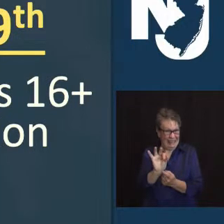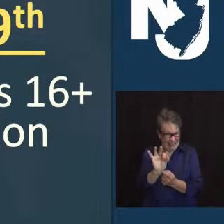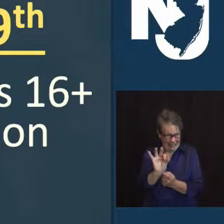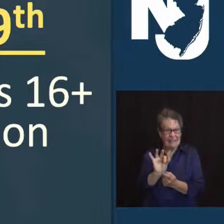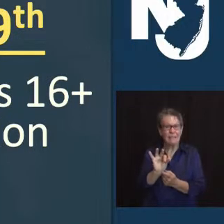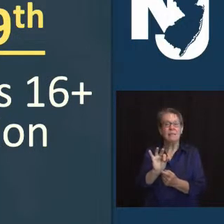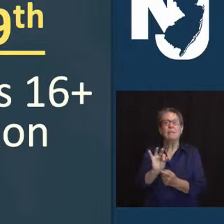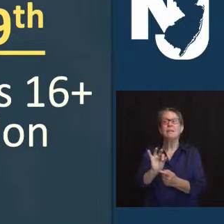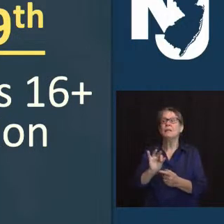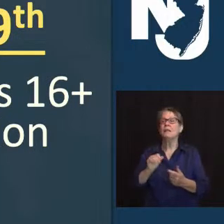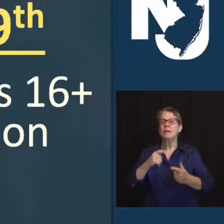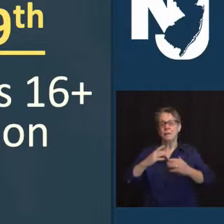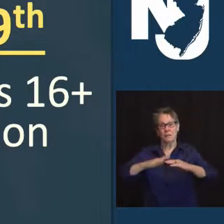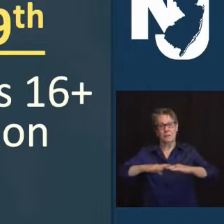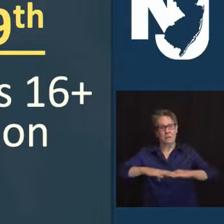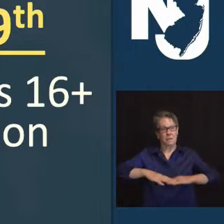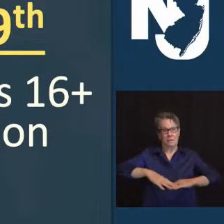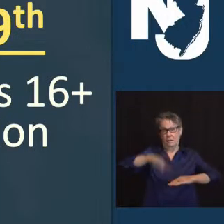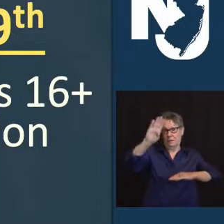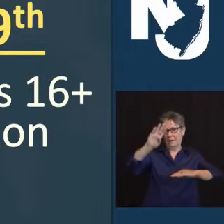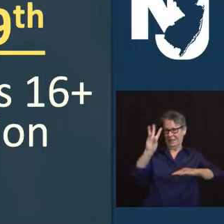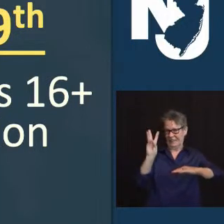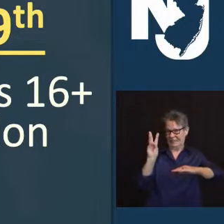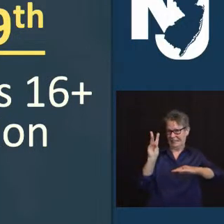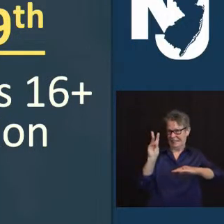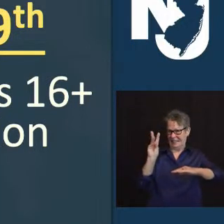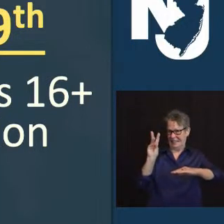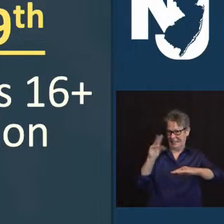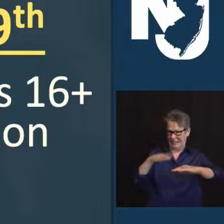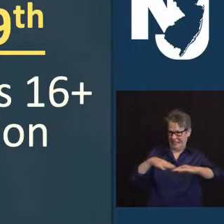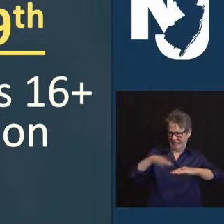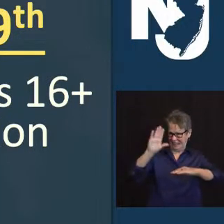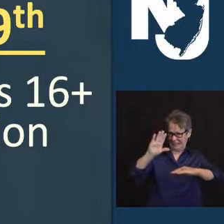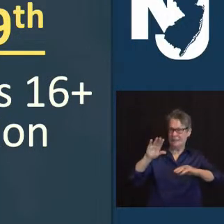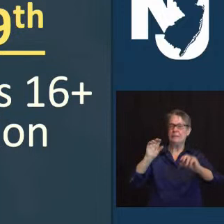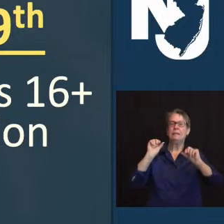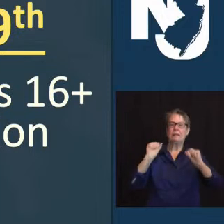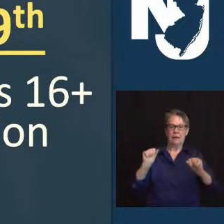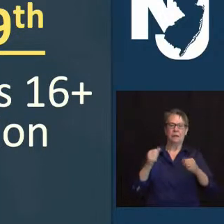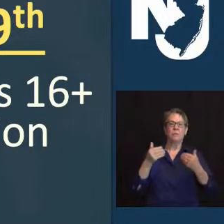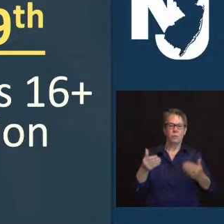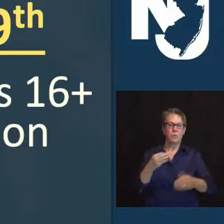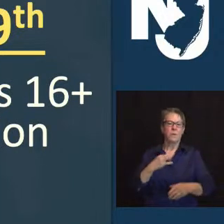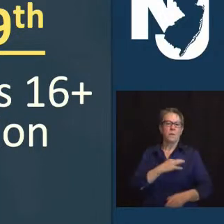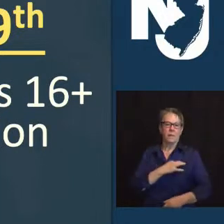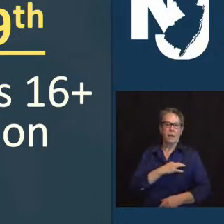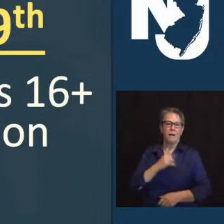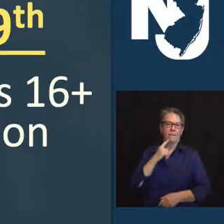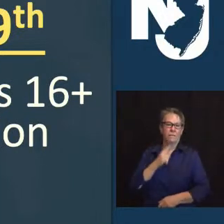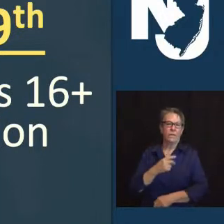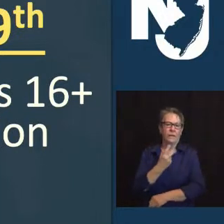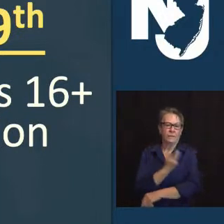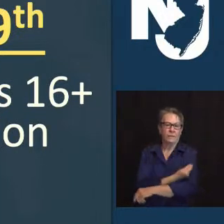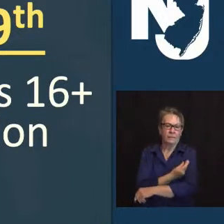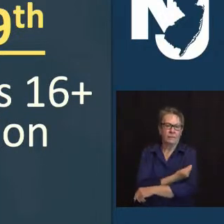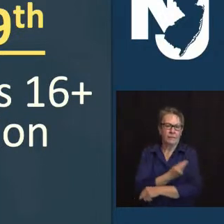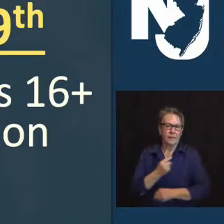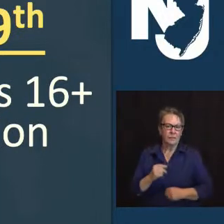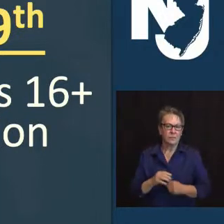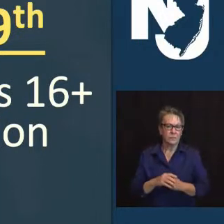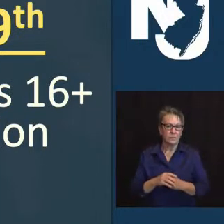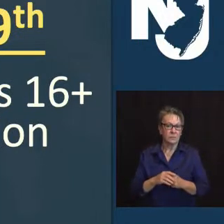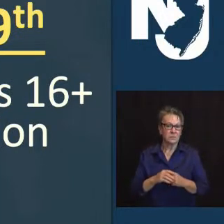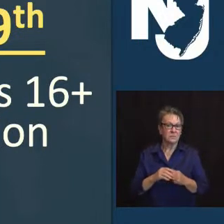about 12 days ahead of our initial target that had been May 1st, but given the trajectory we are on, we believe this is the